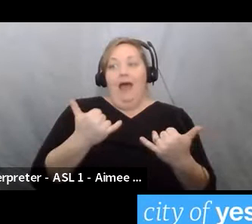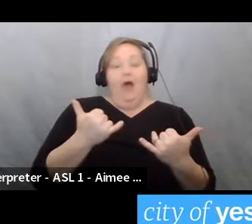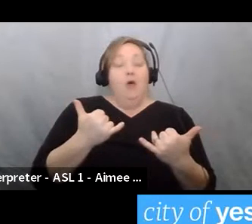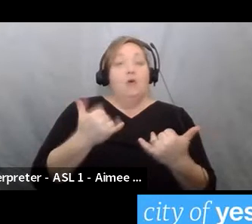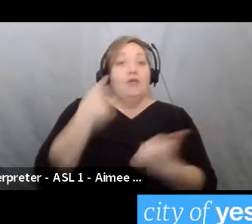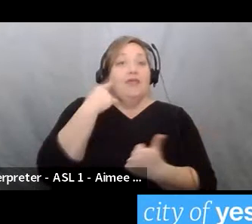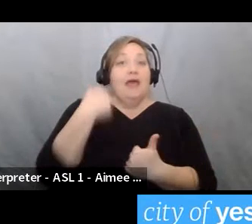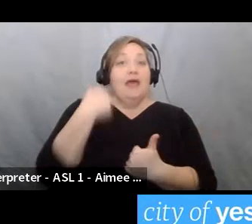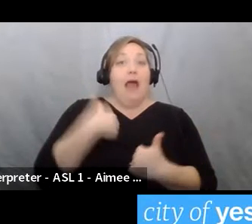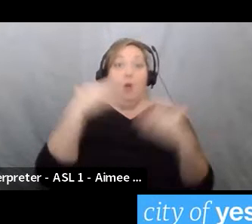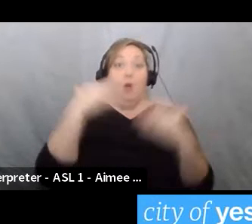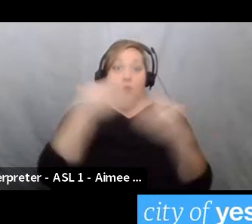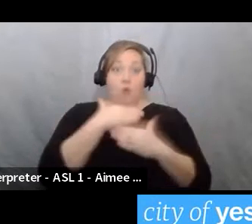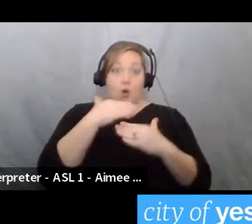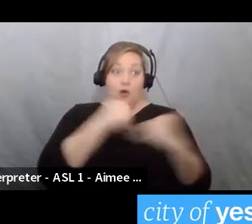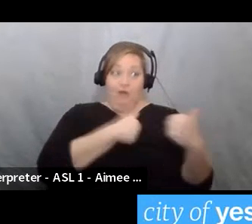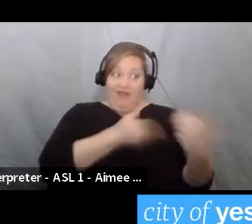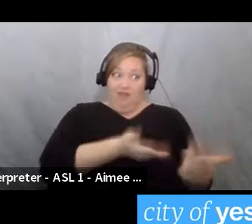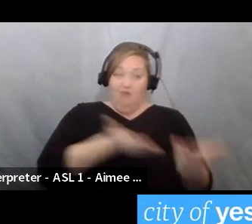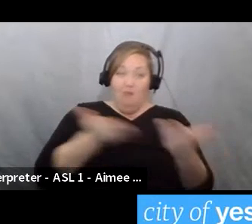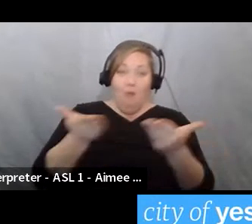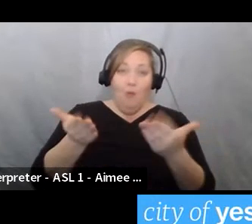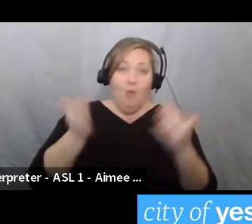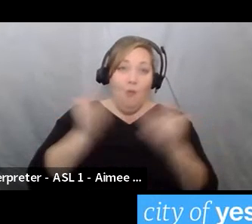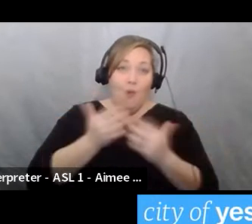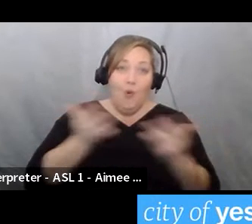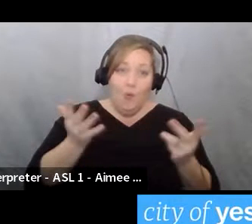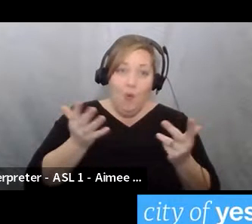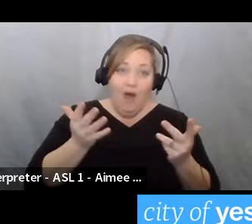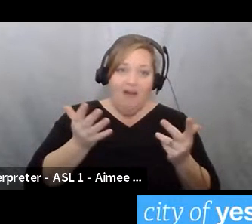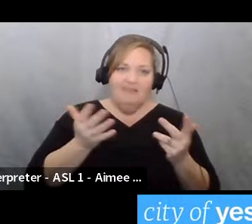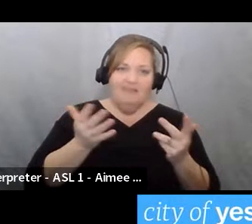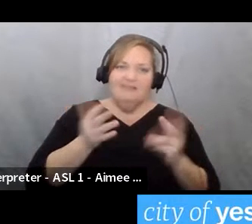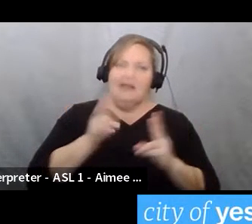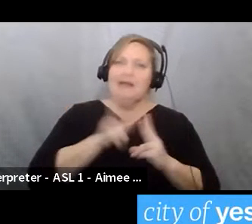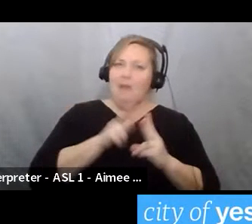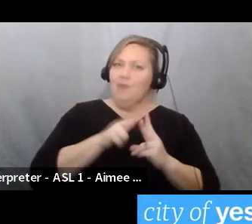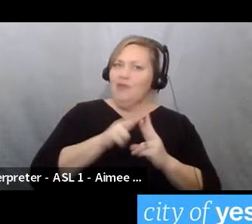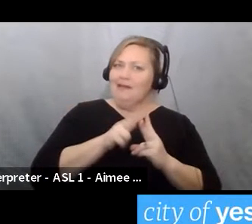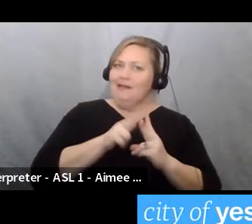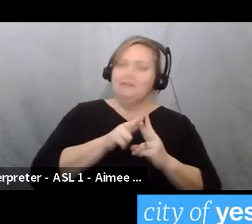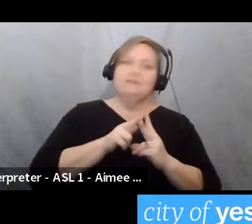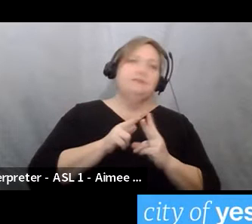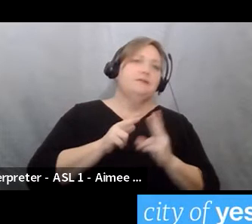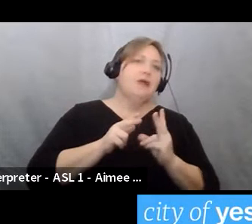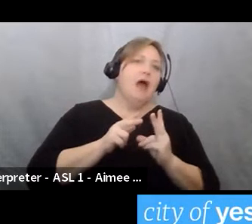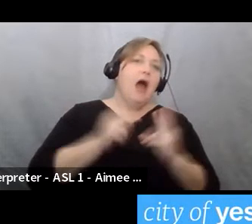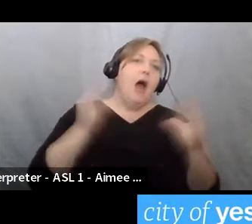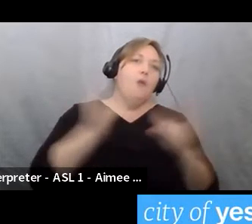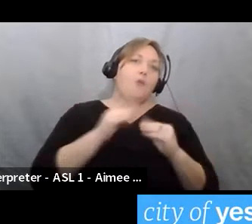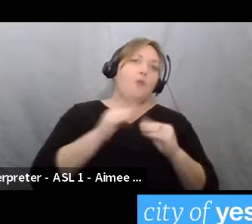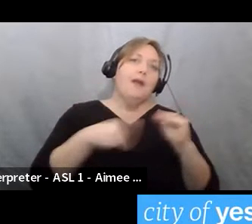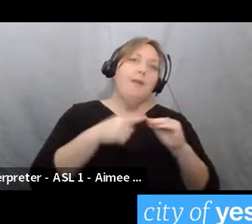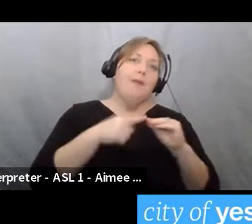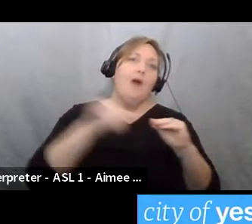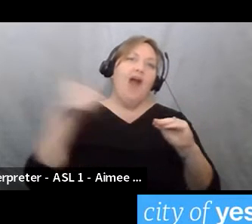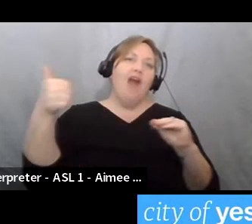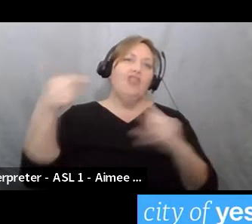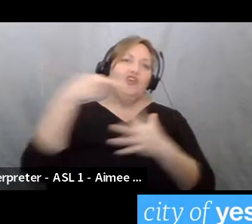am worried about this proposal, and there's a couple of things, but overall I support it. But I am worried about other